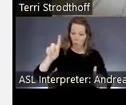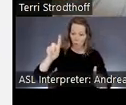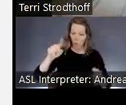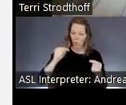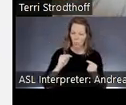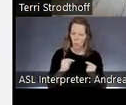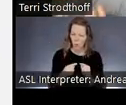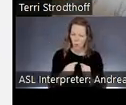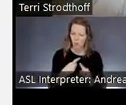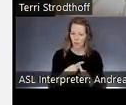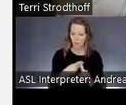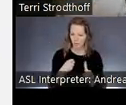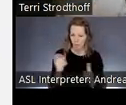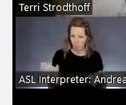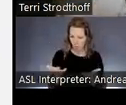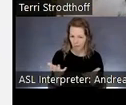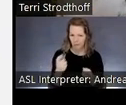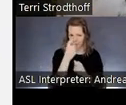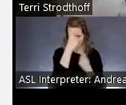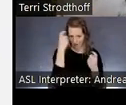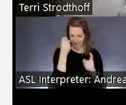the wound? What is the trauma that